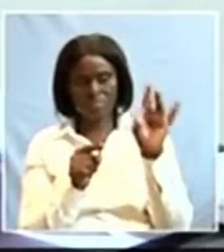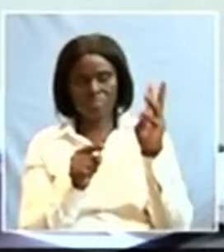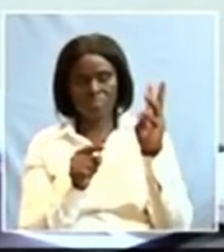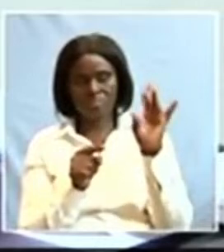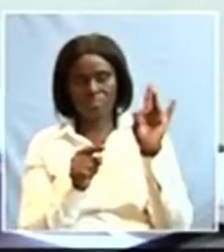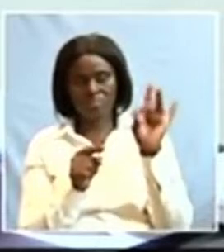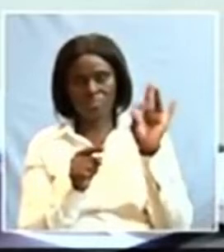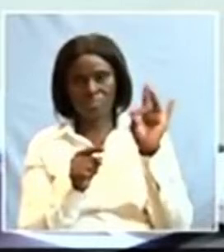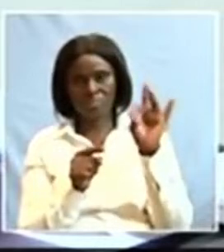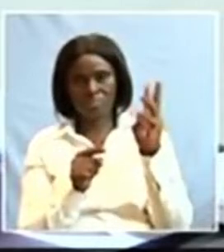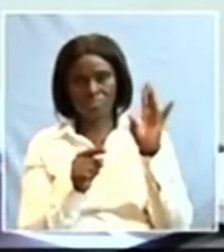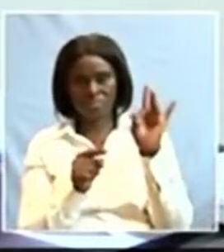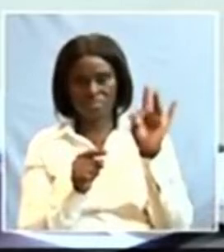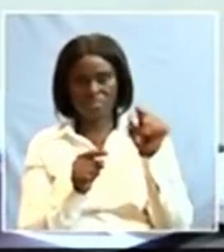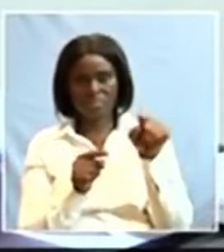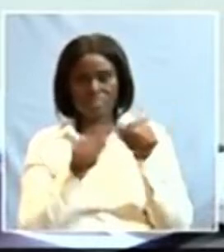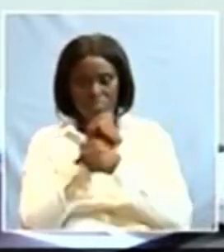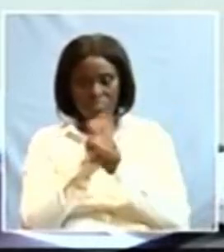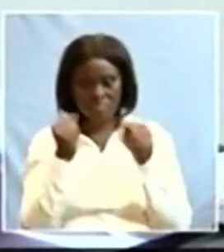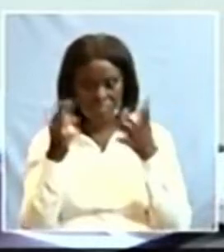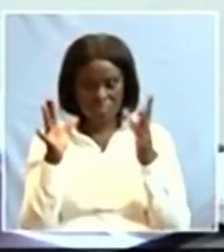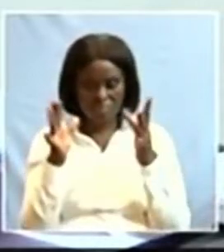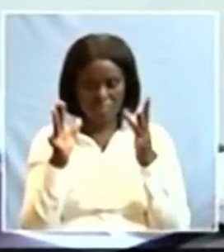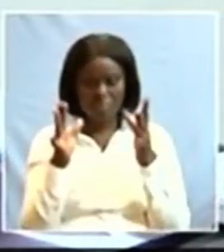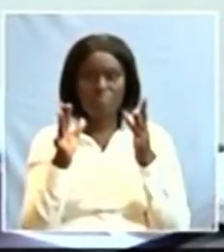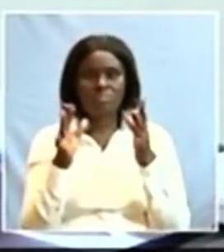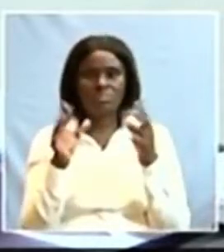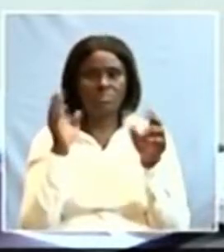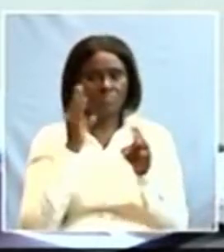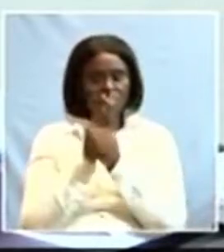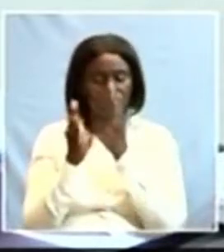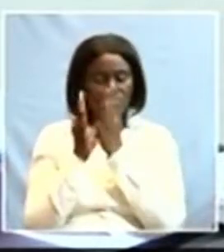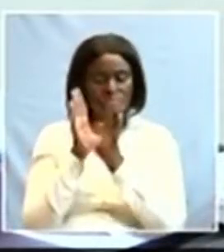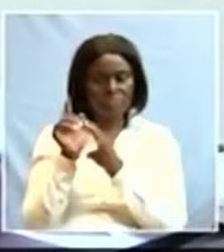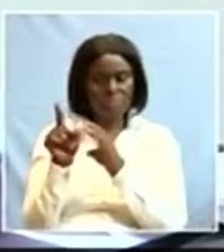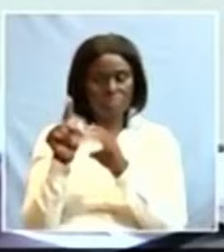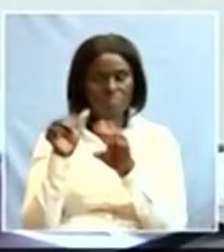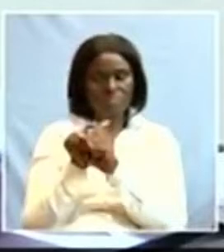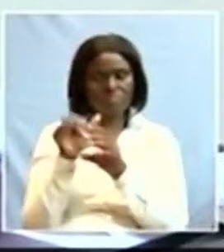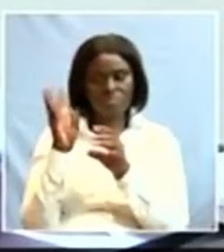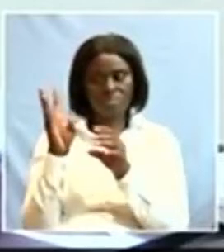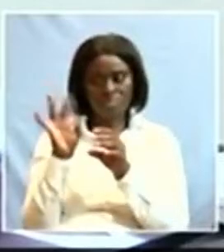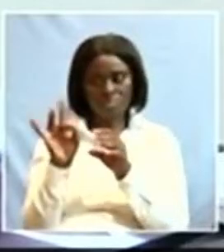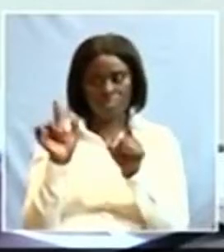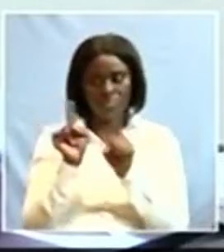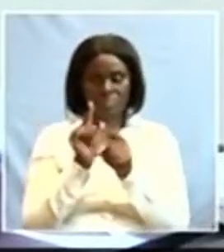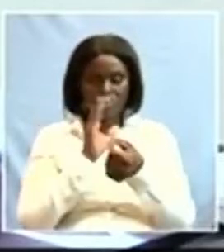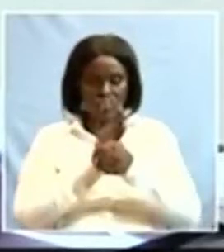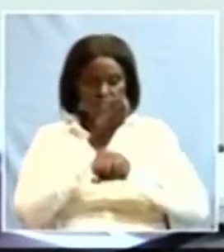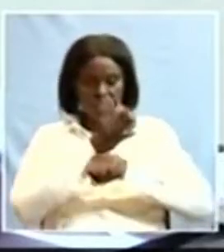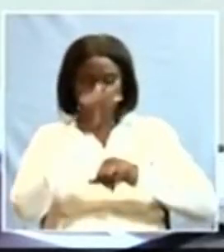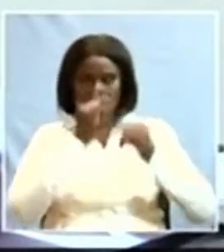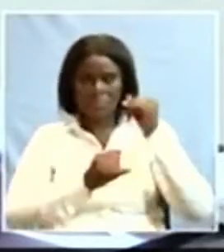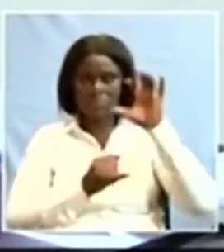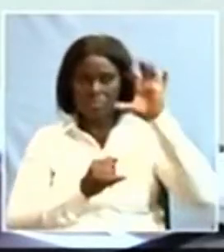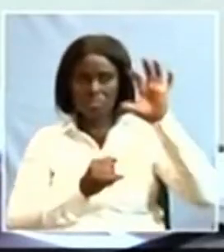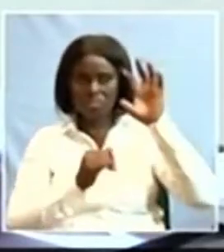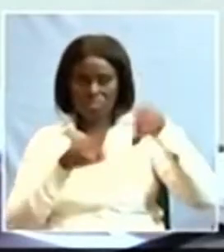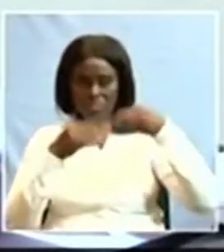Yes, they settled on, the contractor settled on that, and then the province is